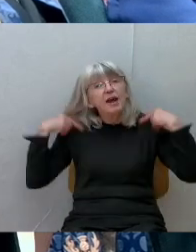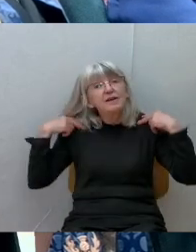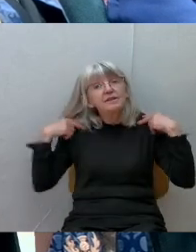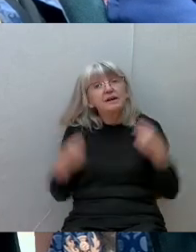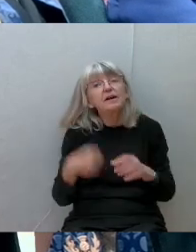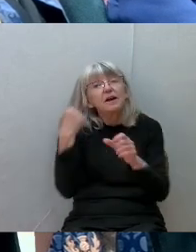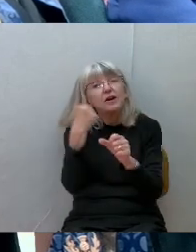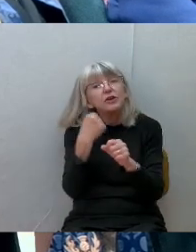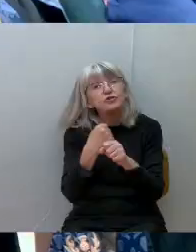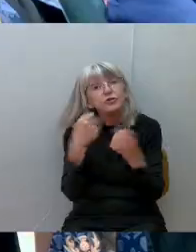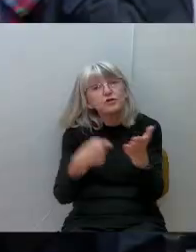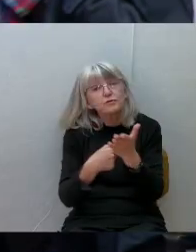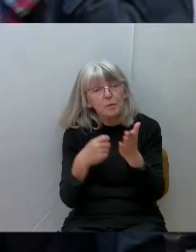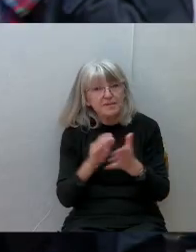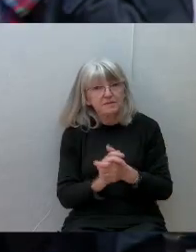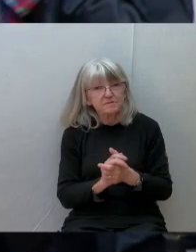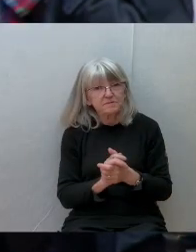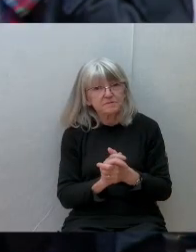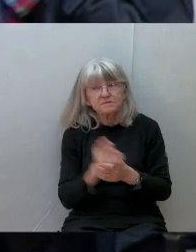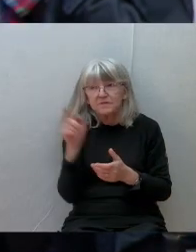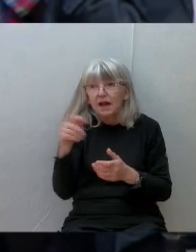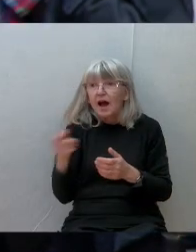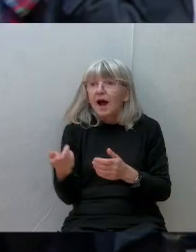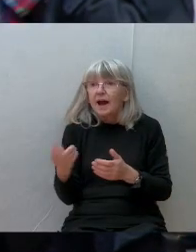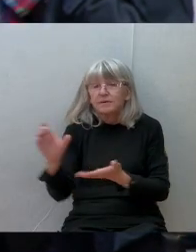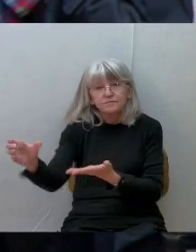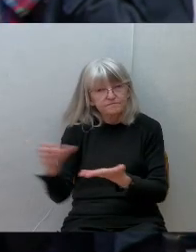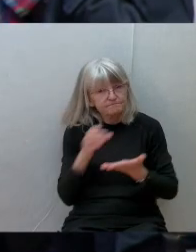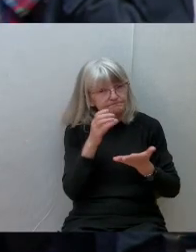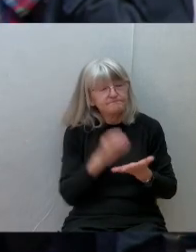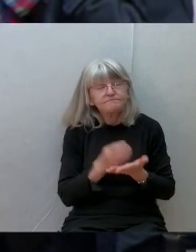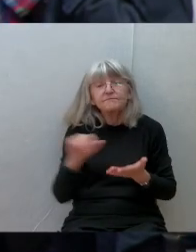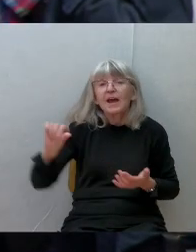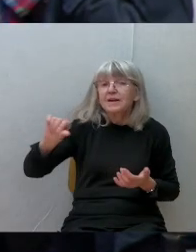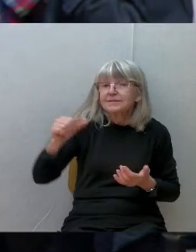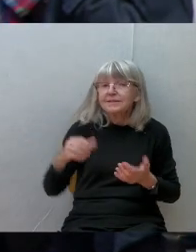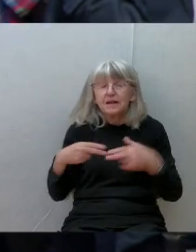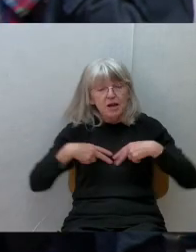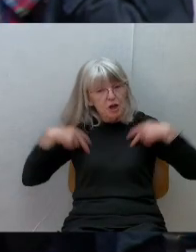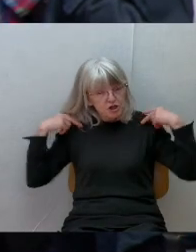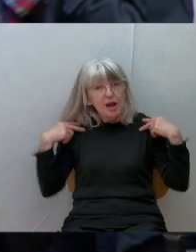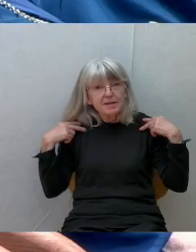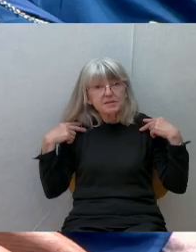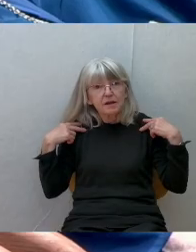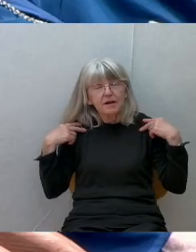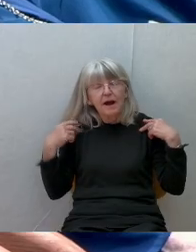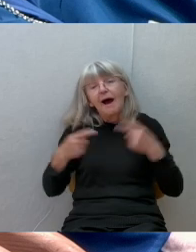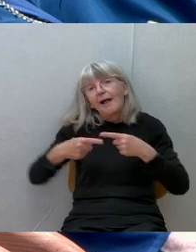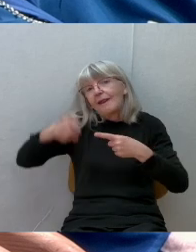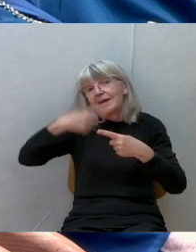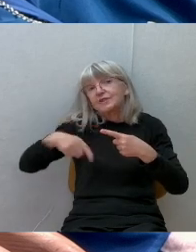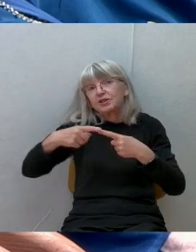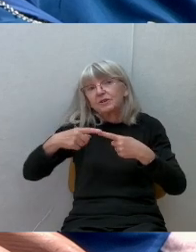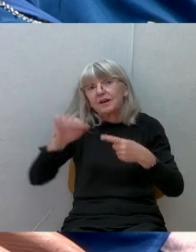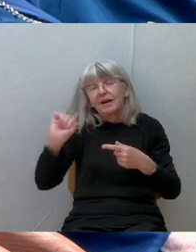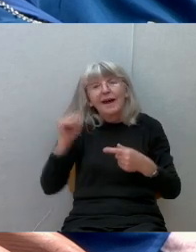George was installed as the sixth Chancellor of the University of Dundee in November last year. So this is Lord Robertson's